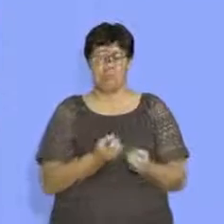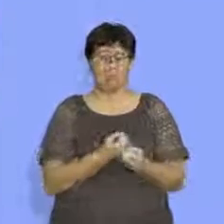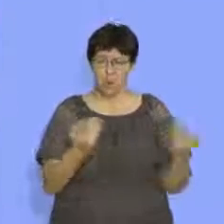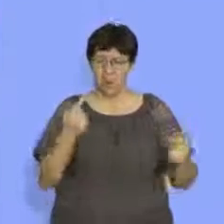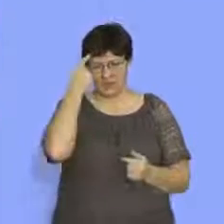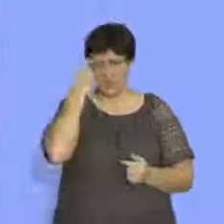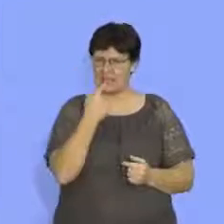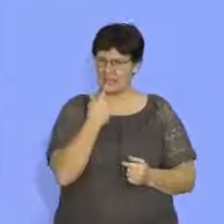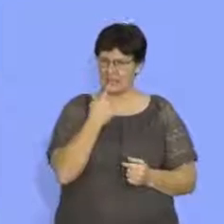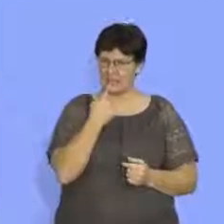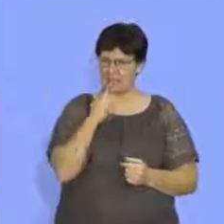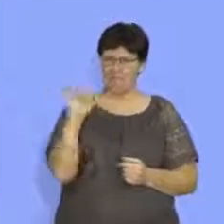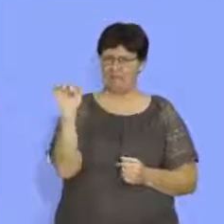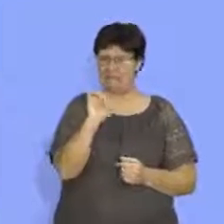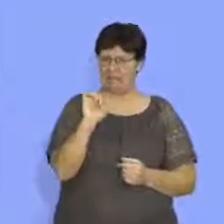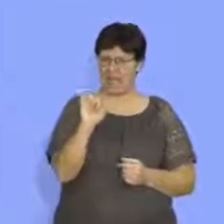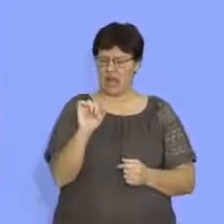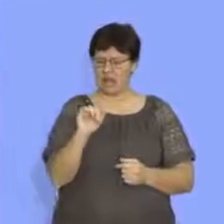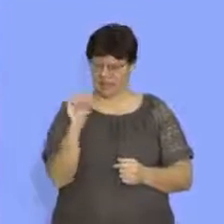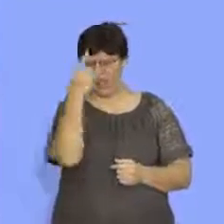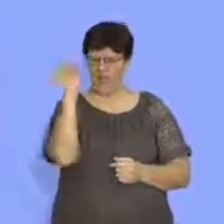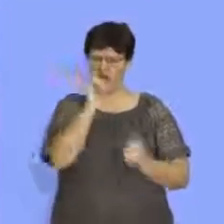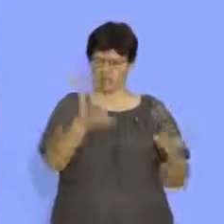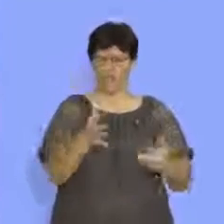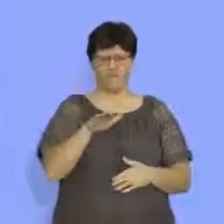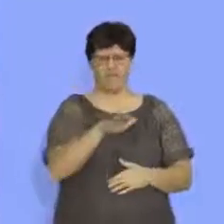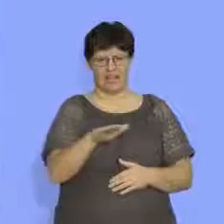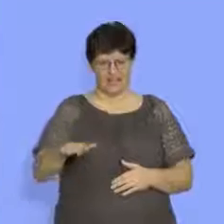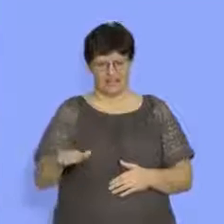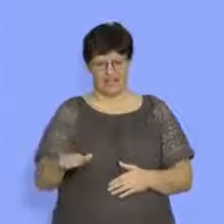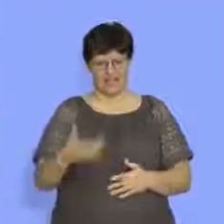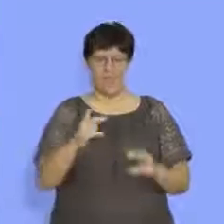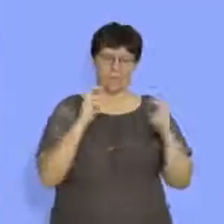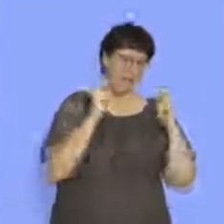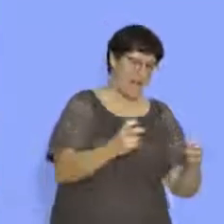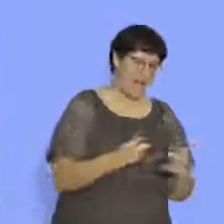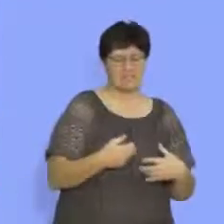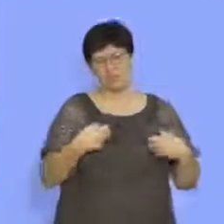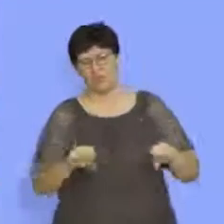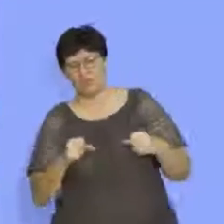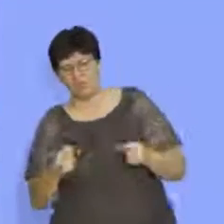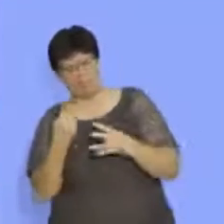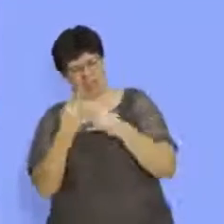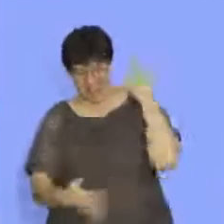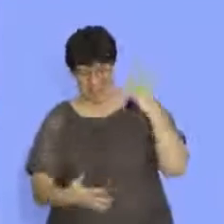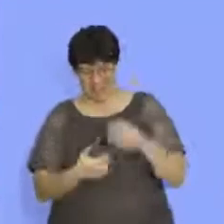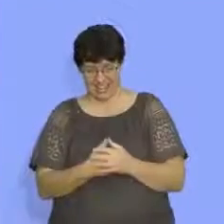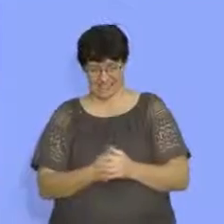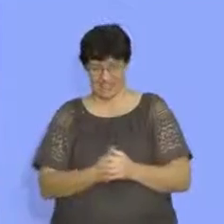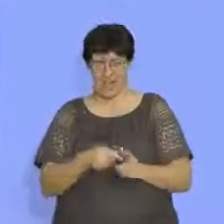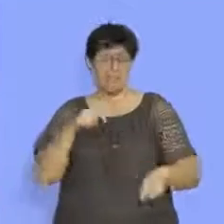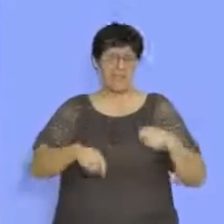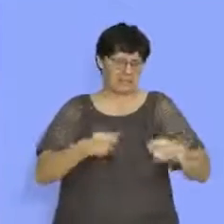I know that most of us, when you think about a vehicle, you think, it's a car or it's a bus. No, a vehicle can even be